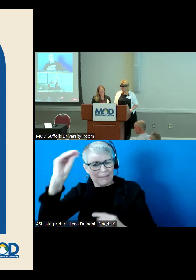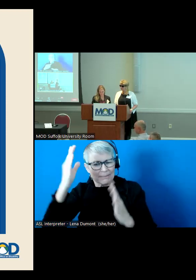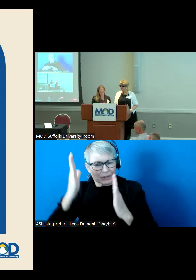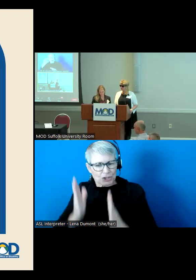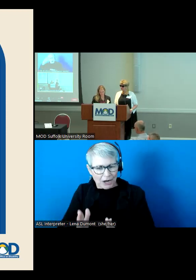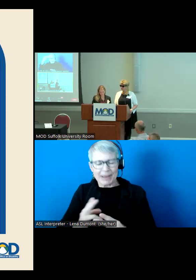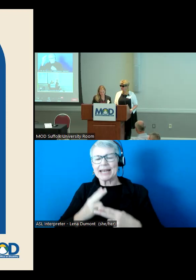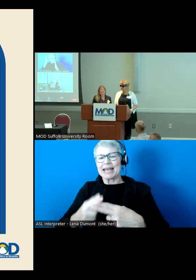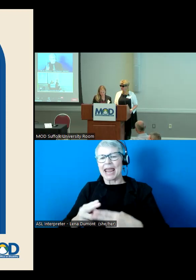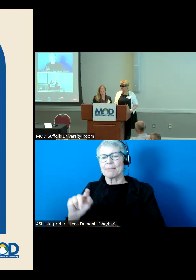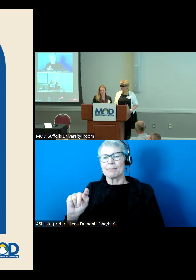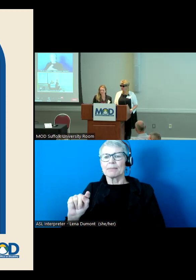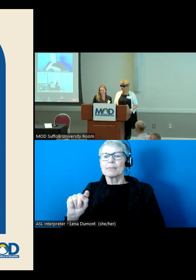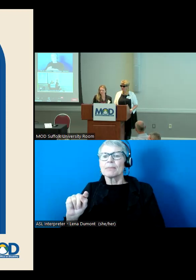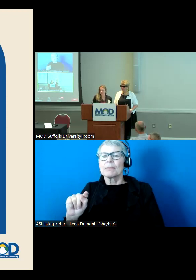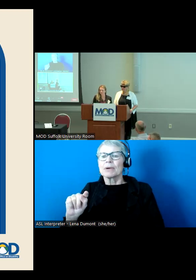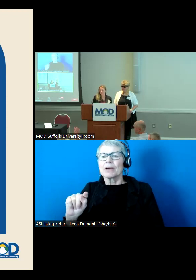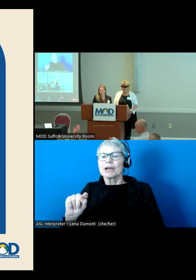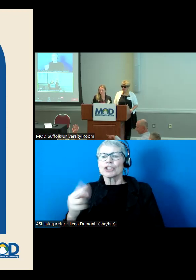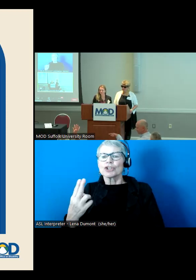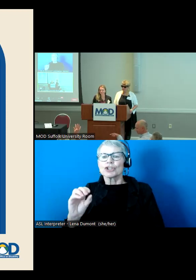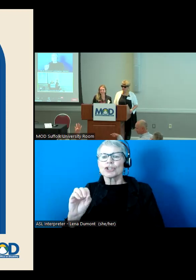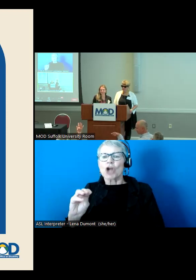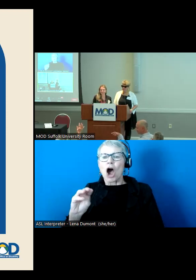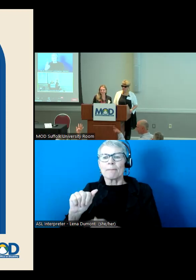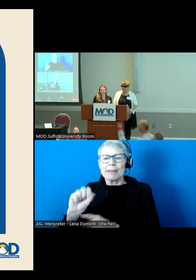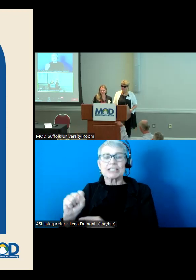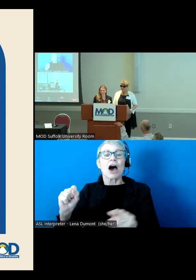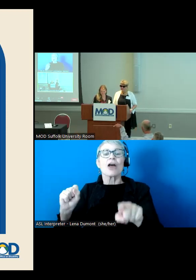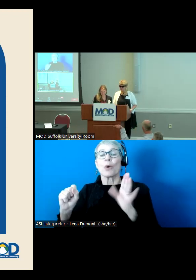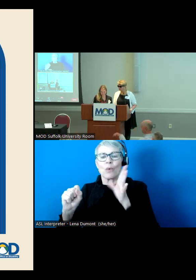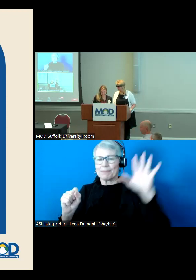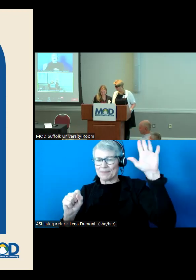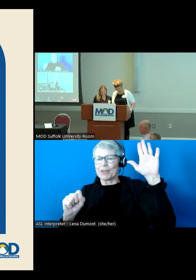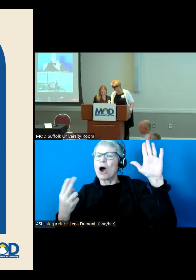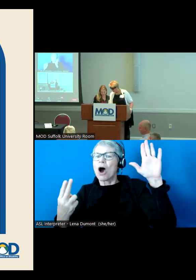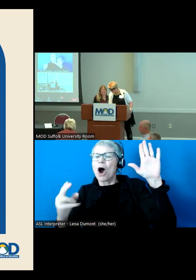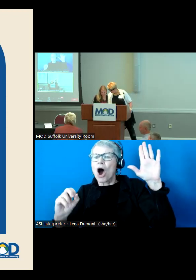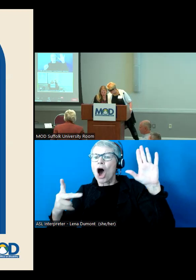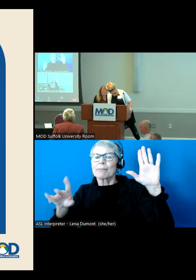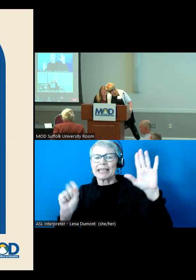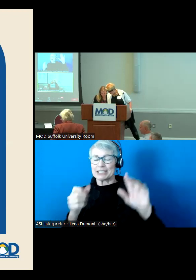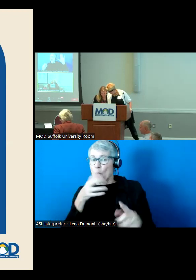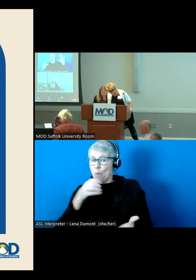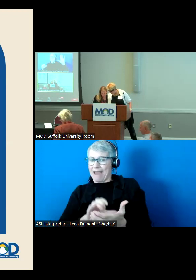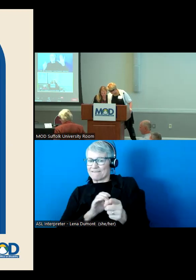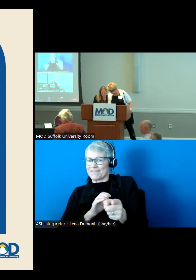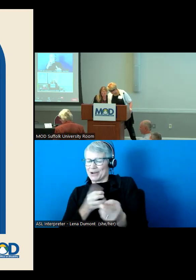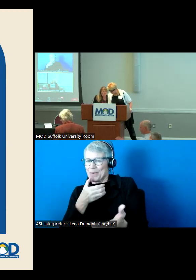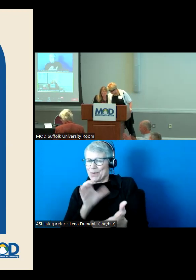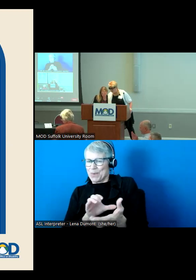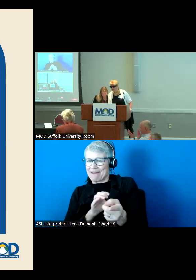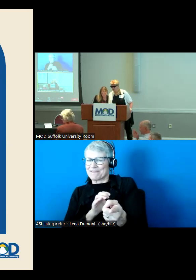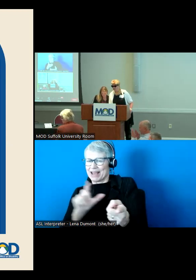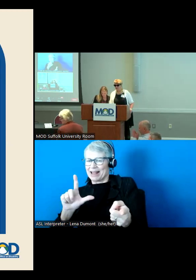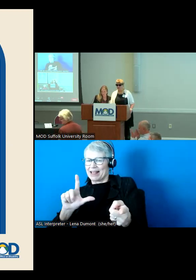Linda is here? Yes. Linda Hopkins, the wife of Tom, please stand and sign. Her son's,